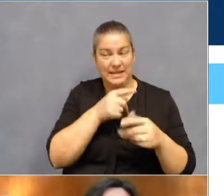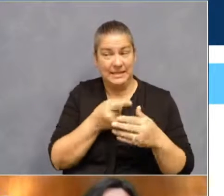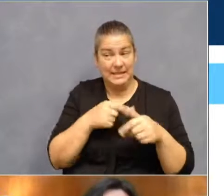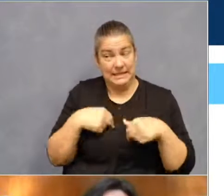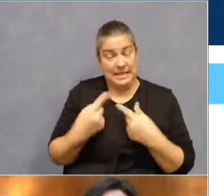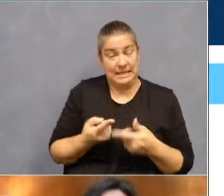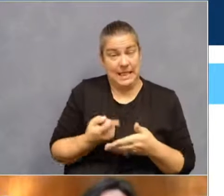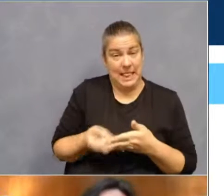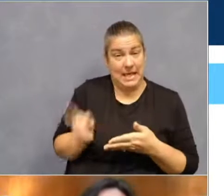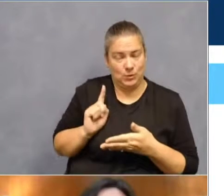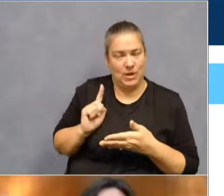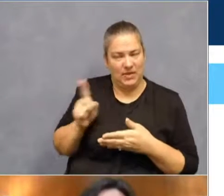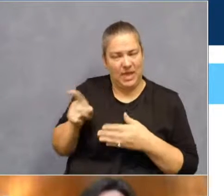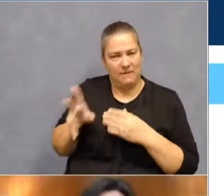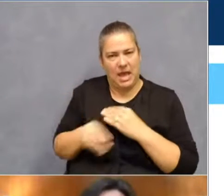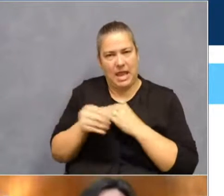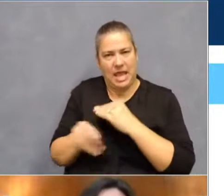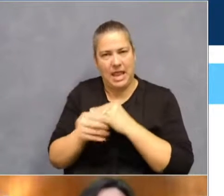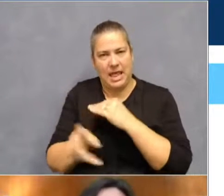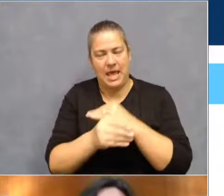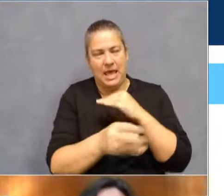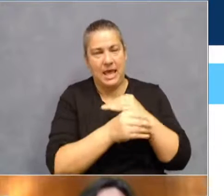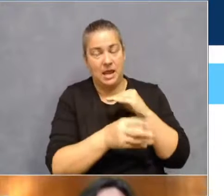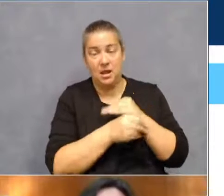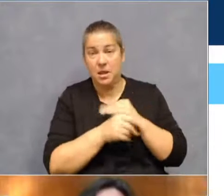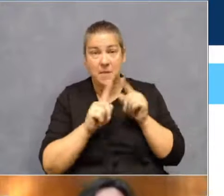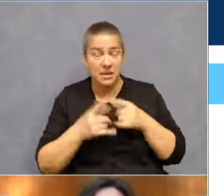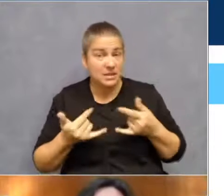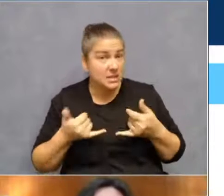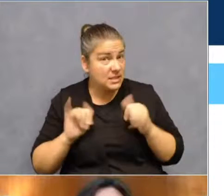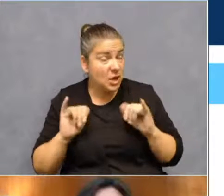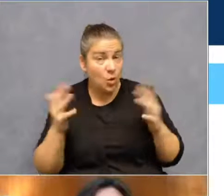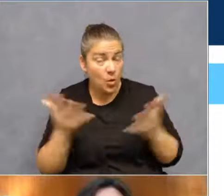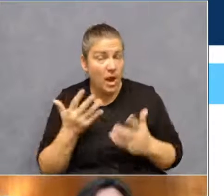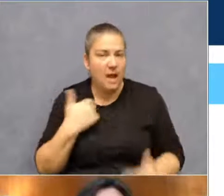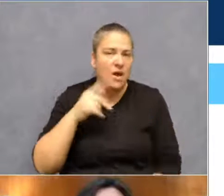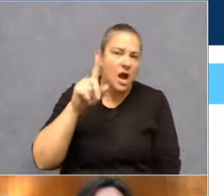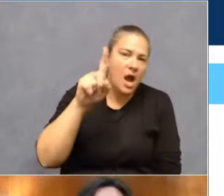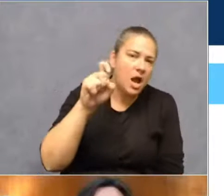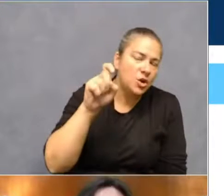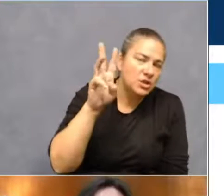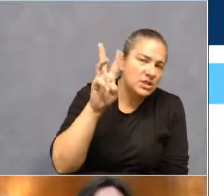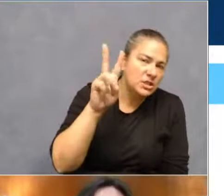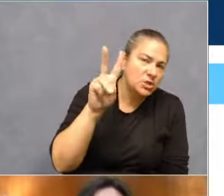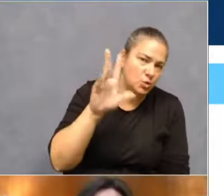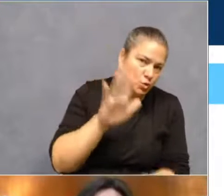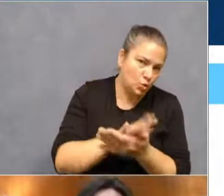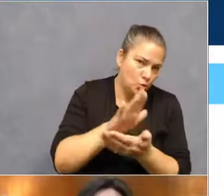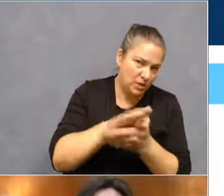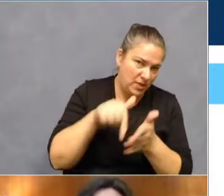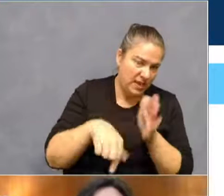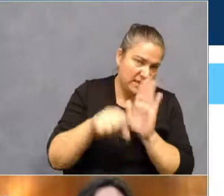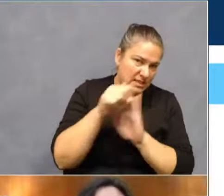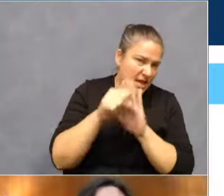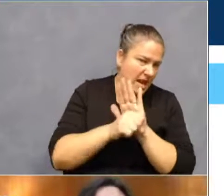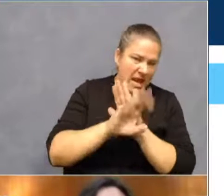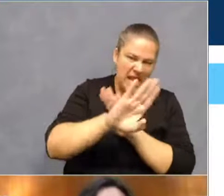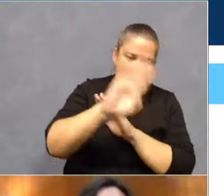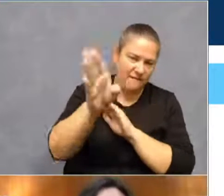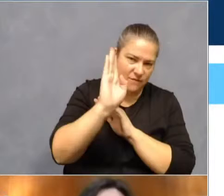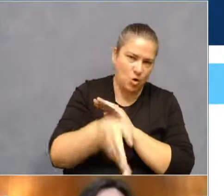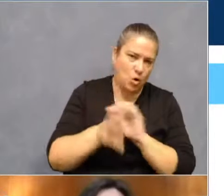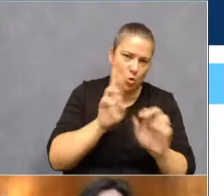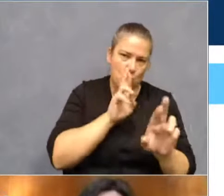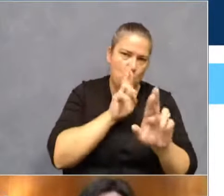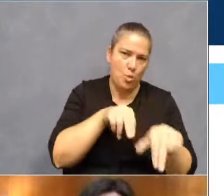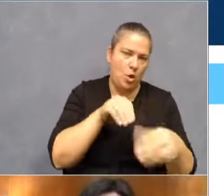But that also means that we are still holding at 162 schools in this state that have never reported in the 3 weeks that